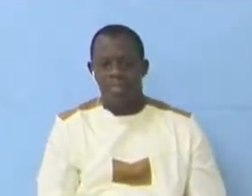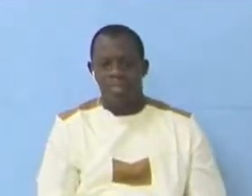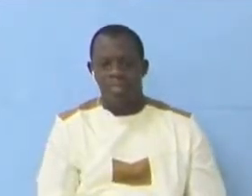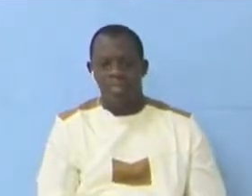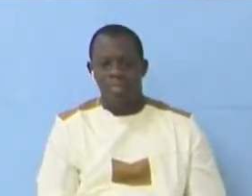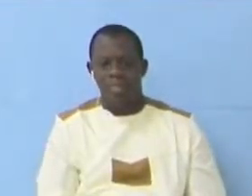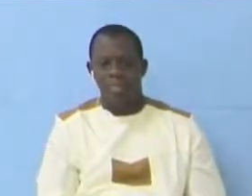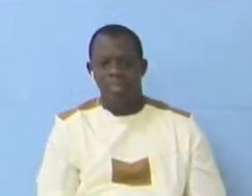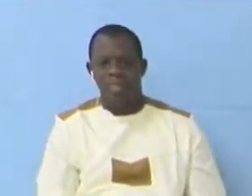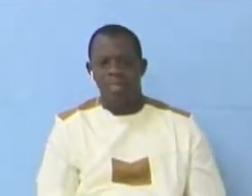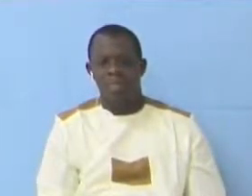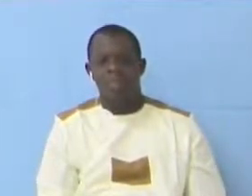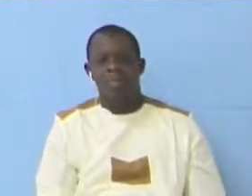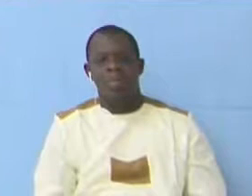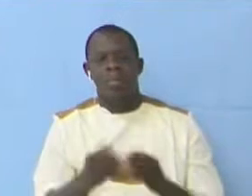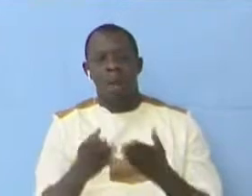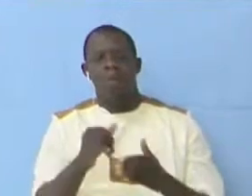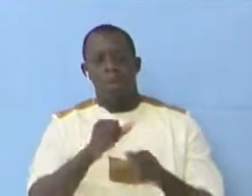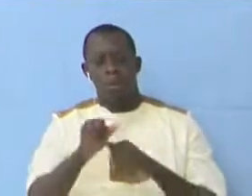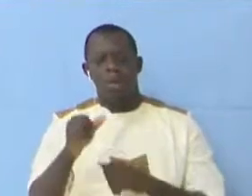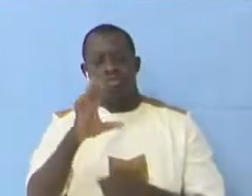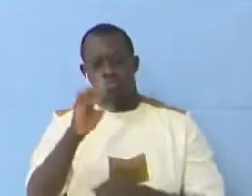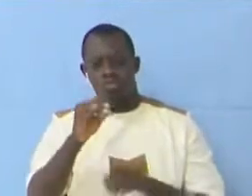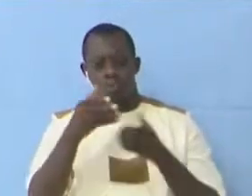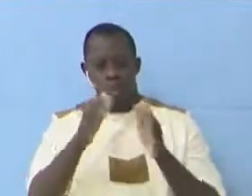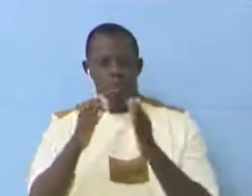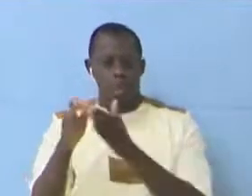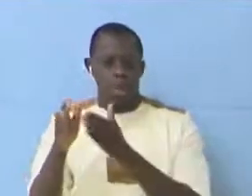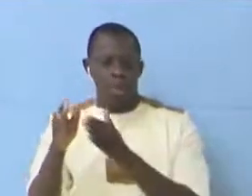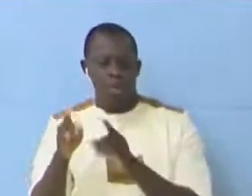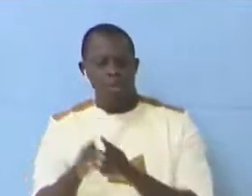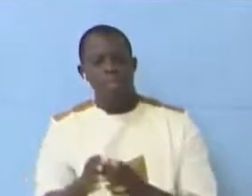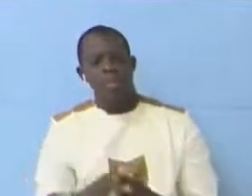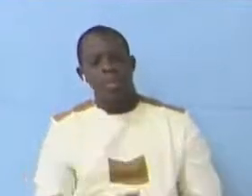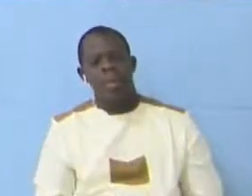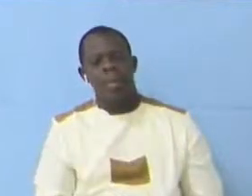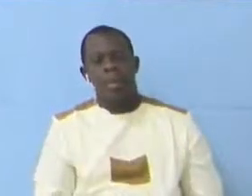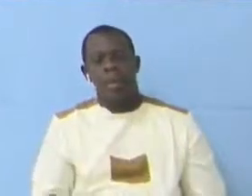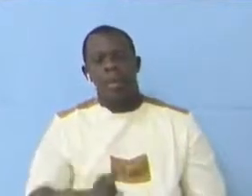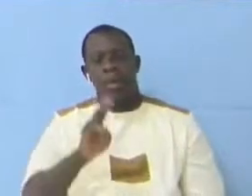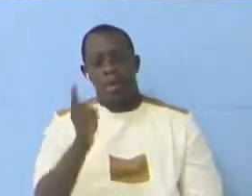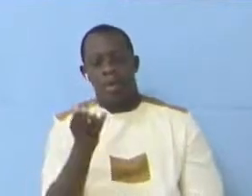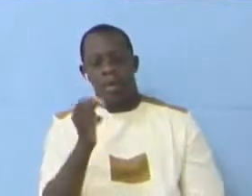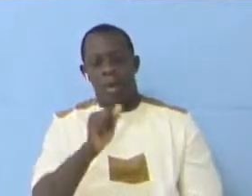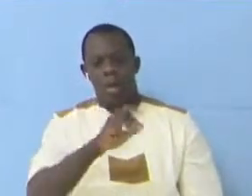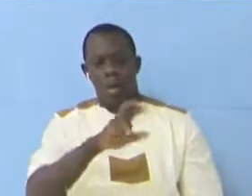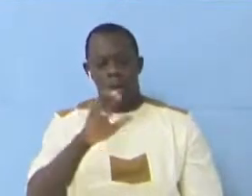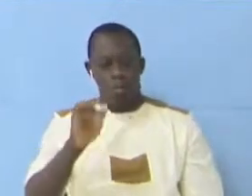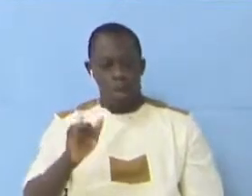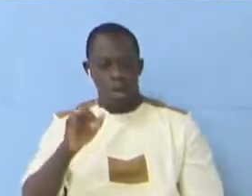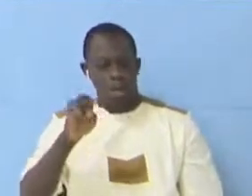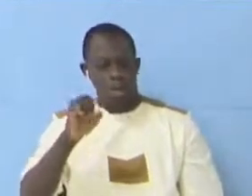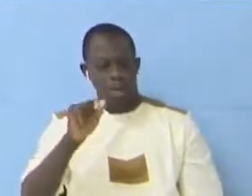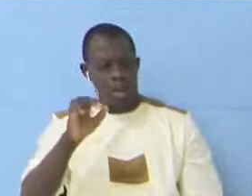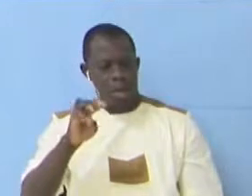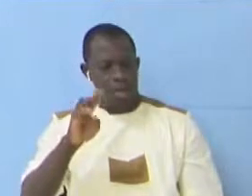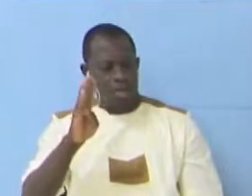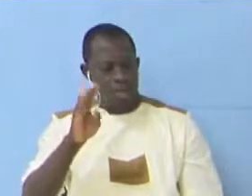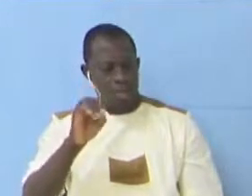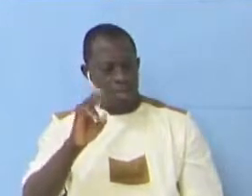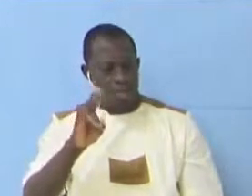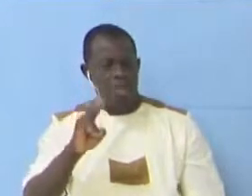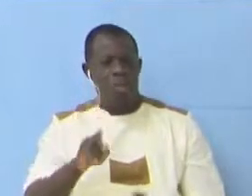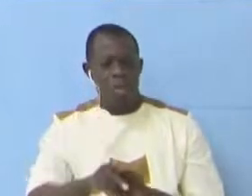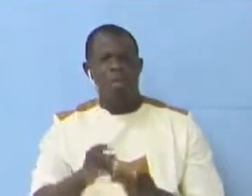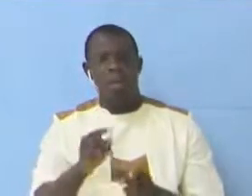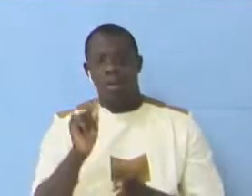juróom-ñaar. Okay, let's do it this way. xaaral ñu defee ko nii. Harry Sambu was also new